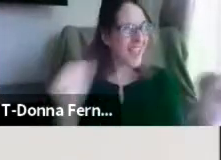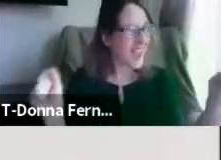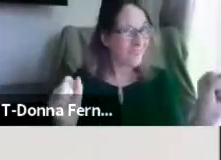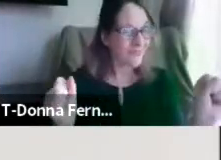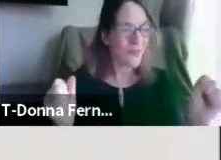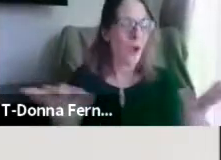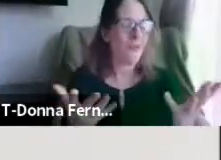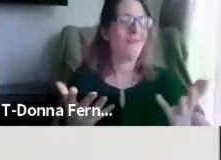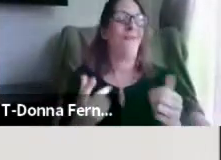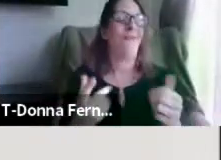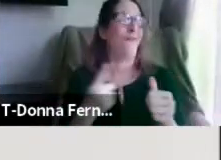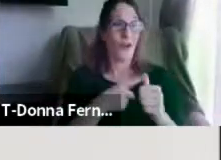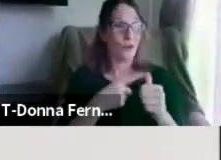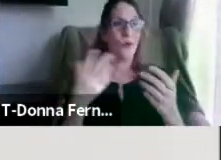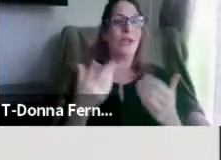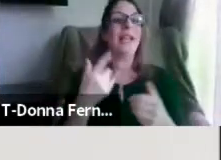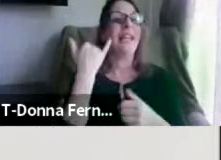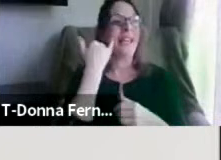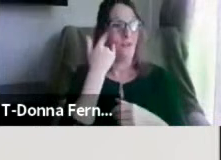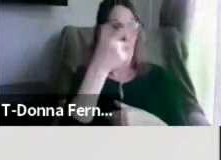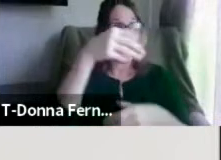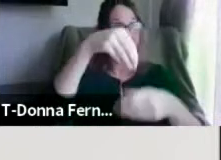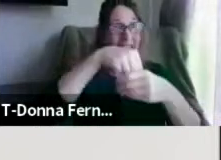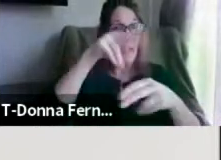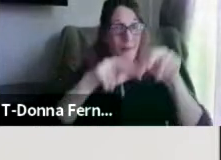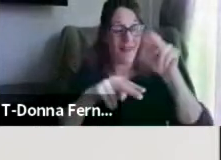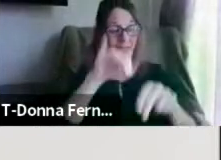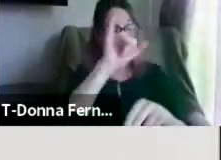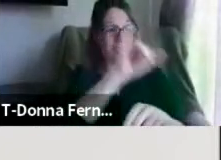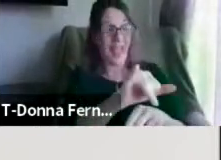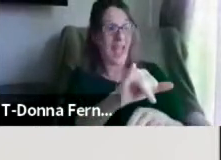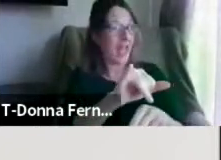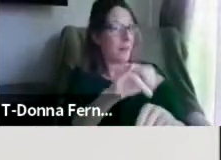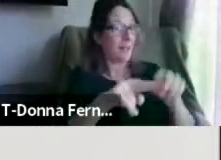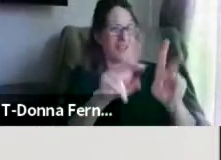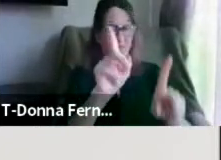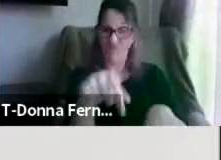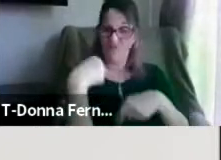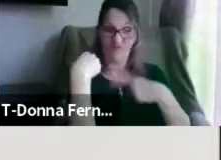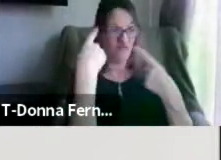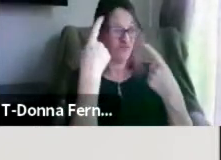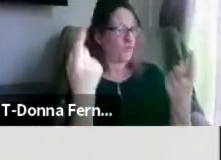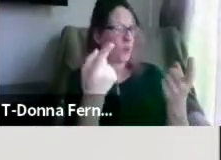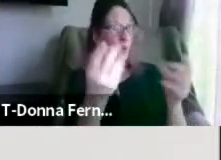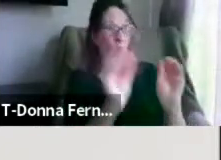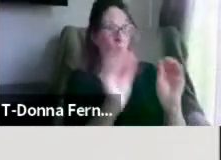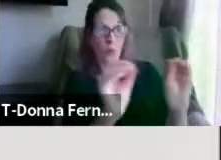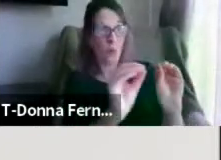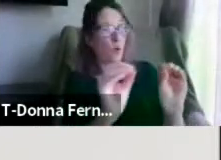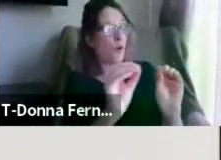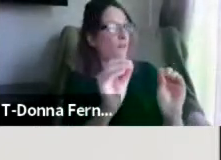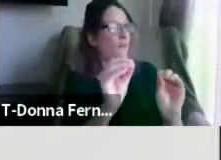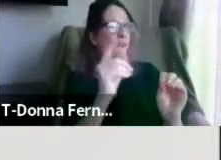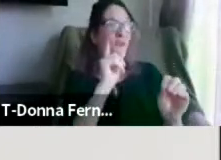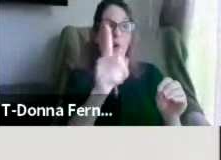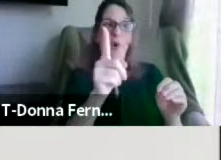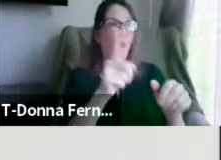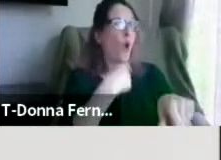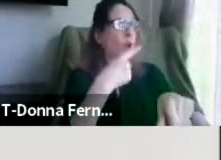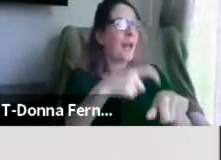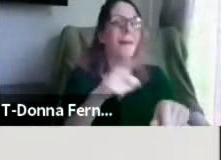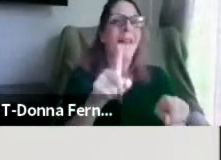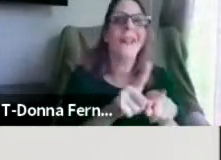are occupying a building that has been unoccupied for any extended period of time, that includes our